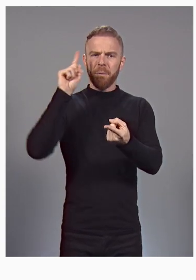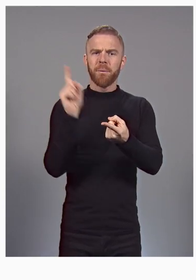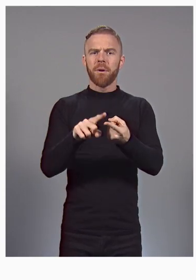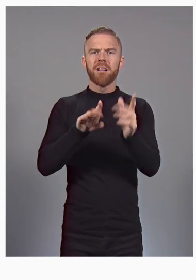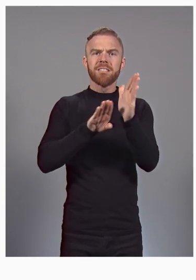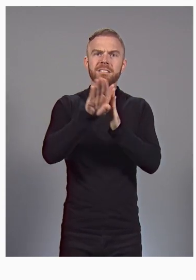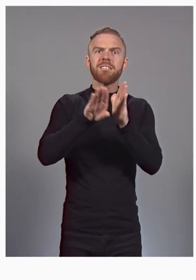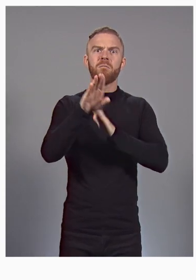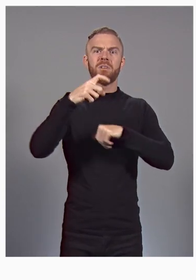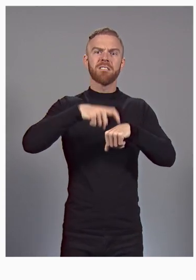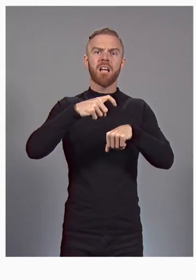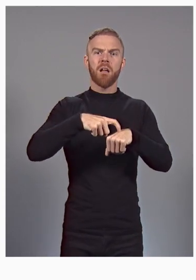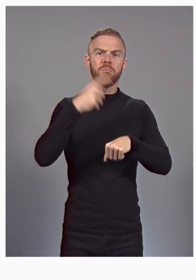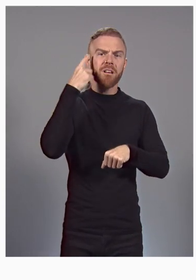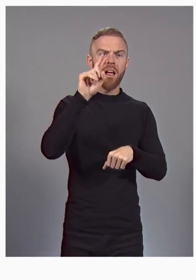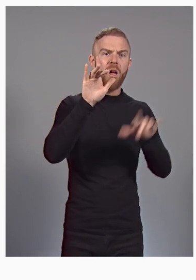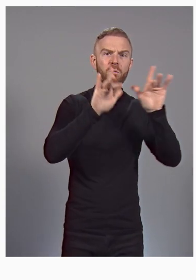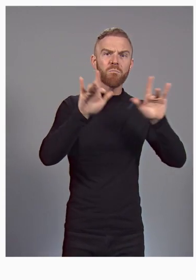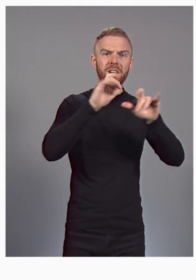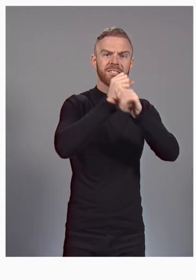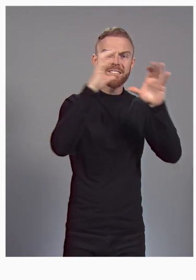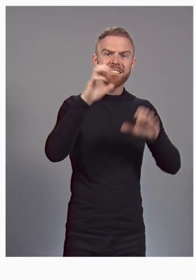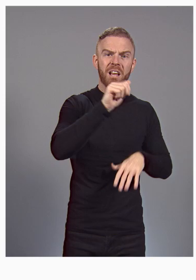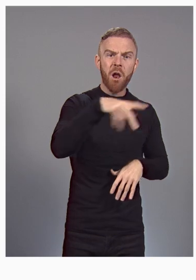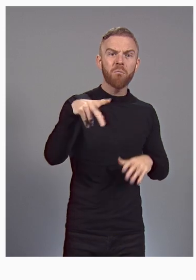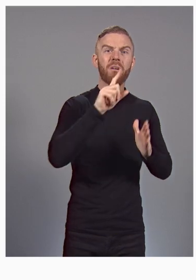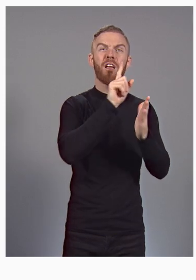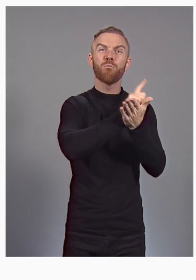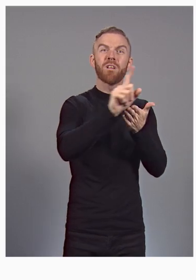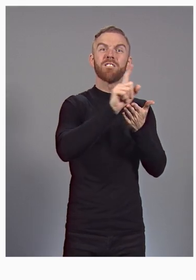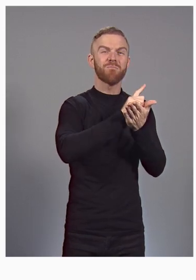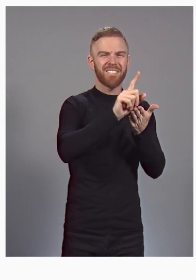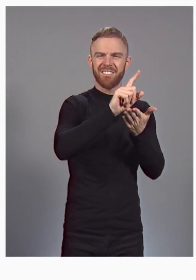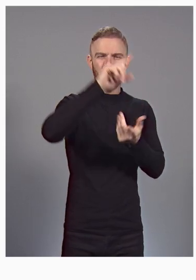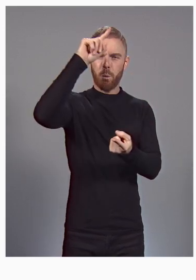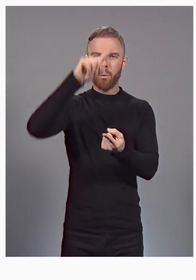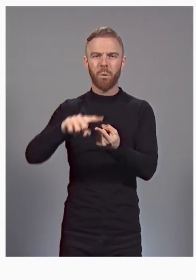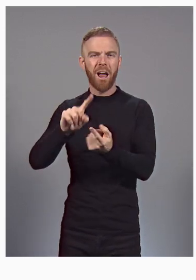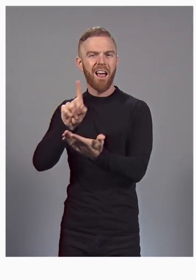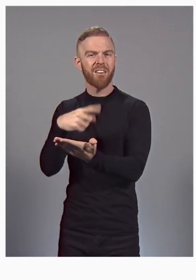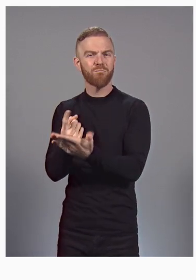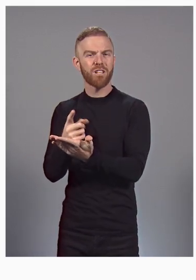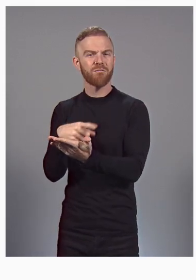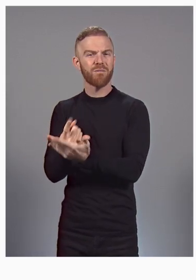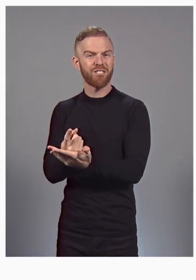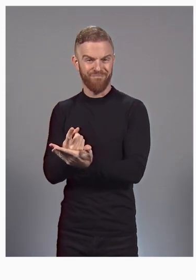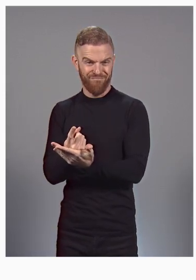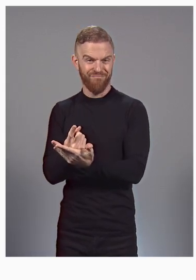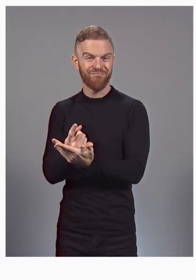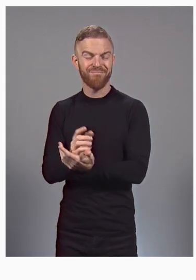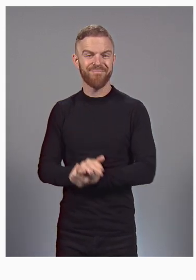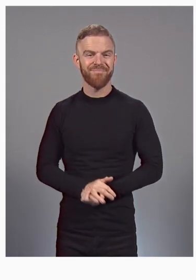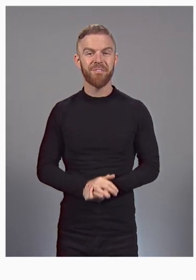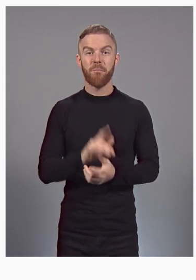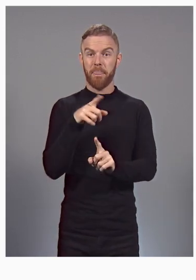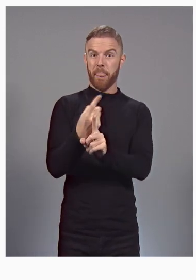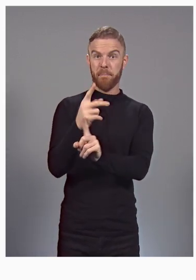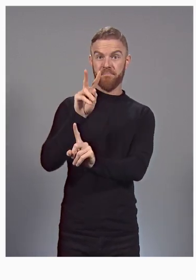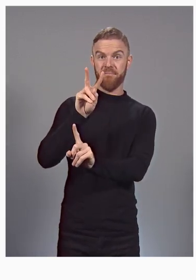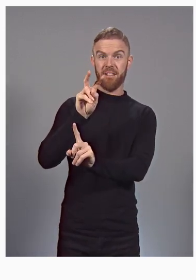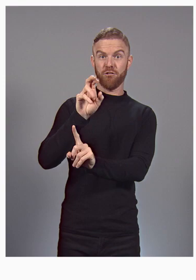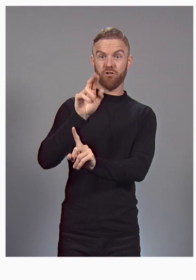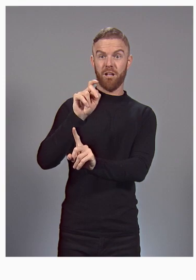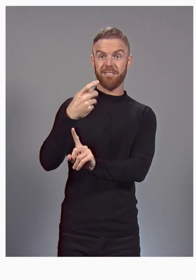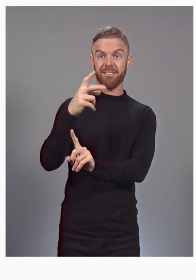for computer vision applications from weeks to hours. Not just with Vertex AI Vision, but all of